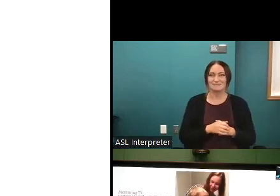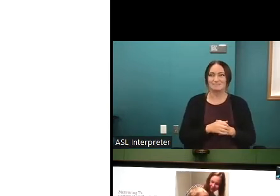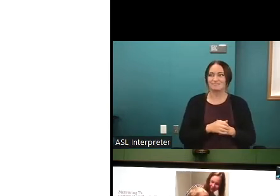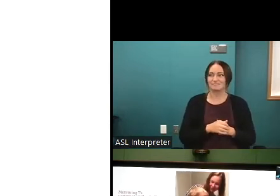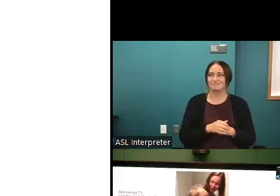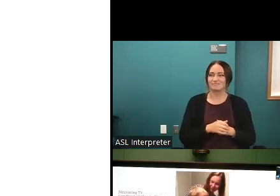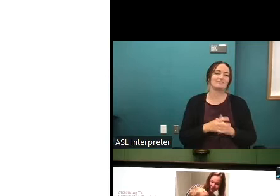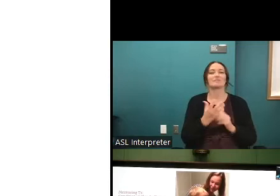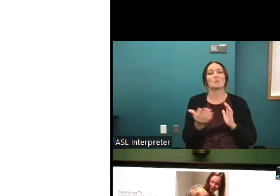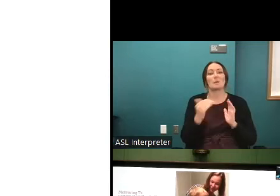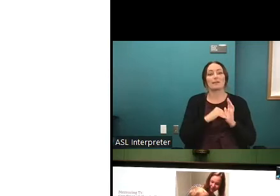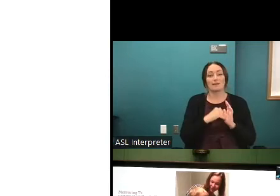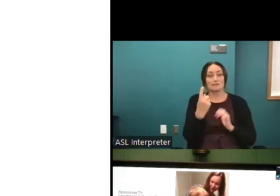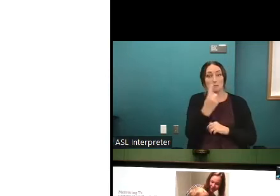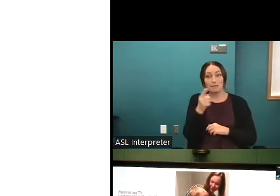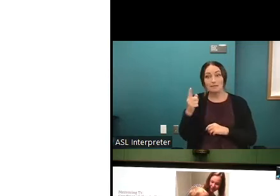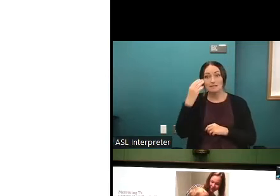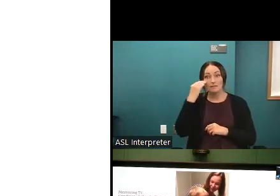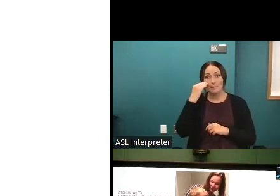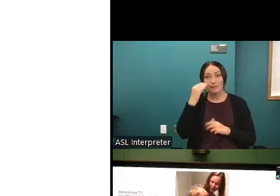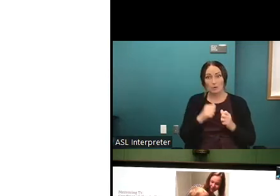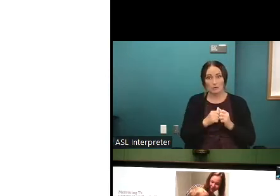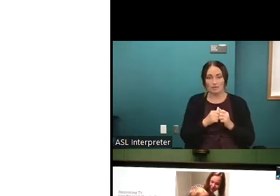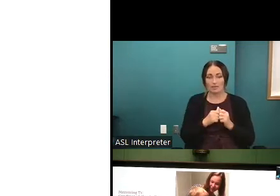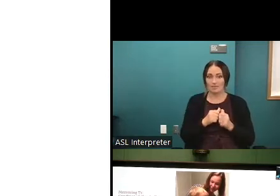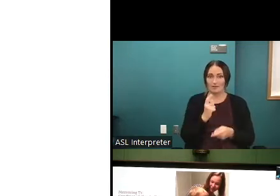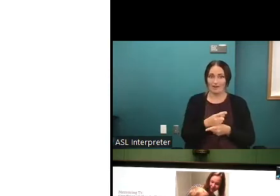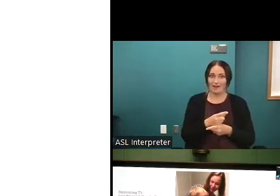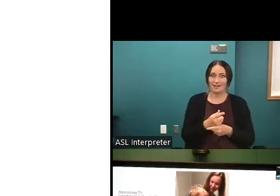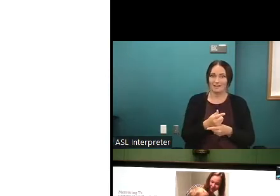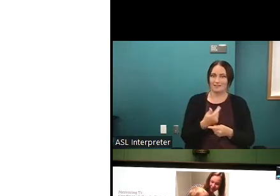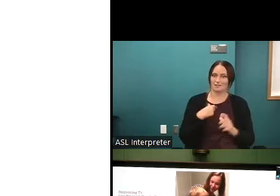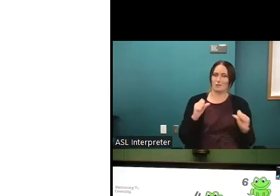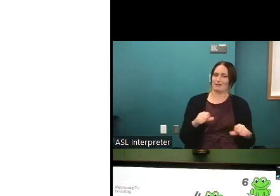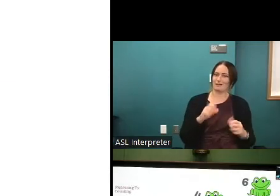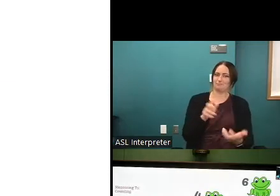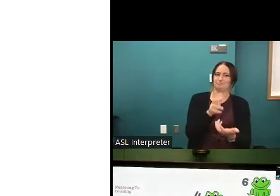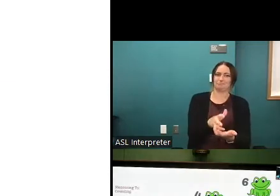again, it's something he's familiar with. That's a way of programming it that I'm like, I can do that. Okay.